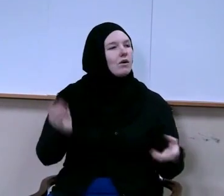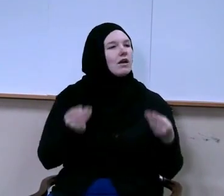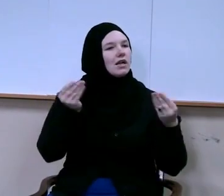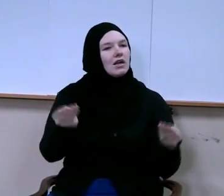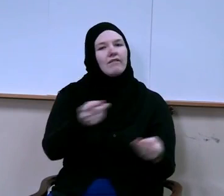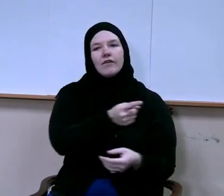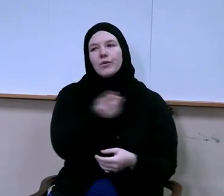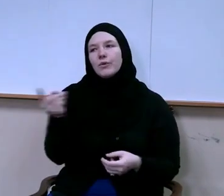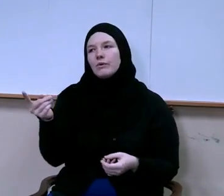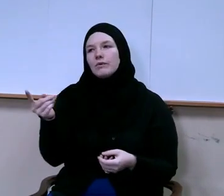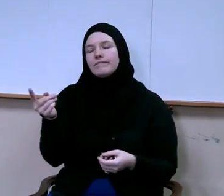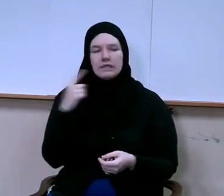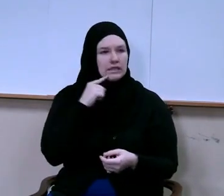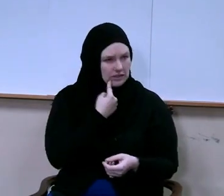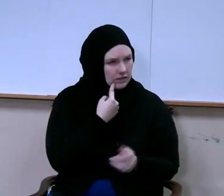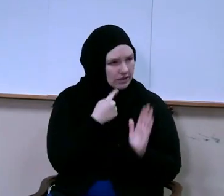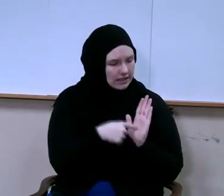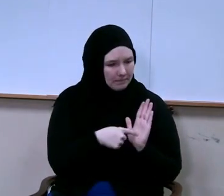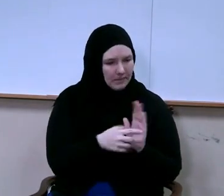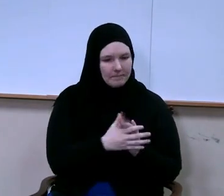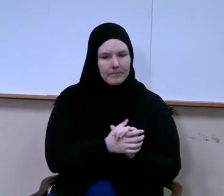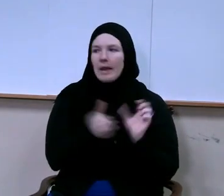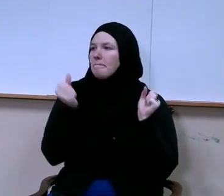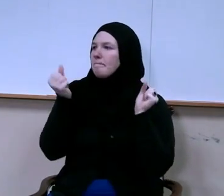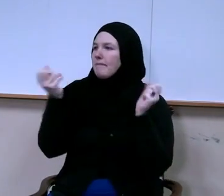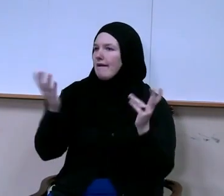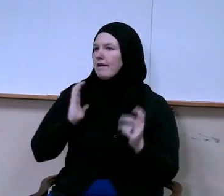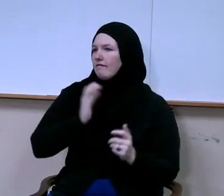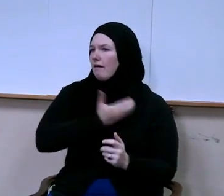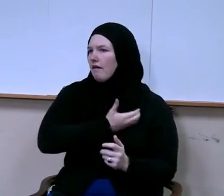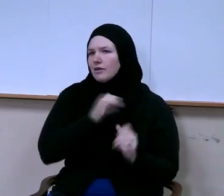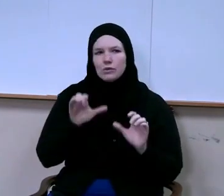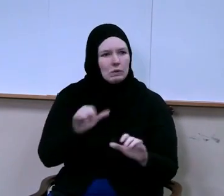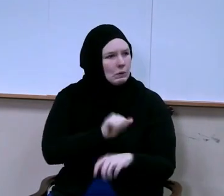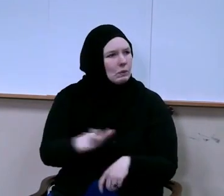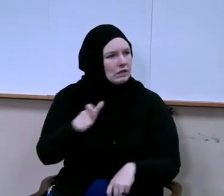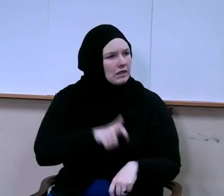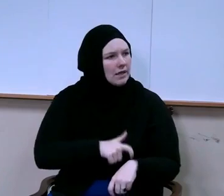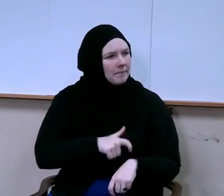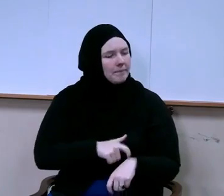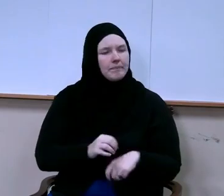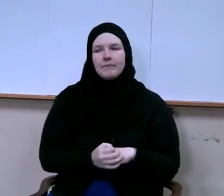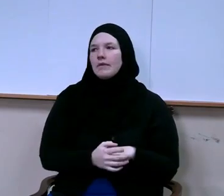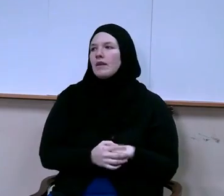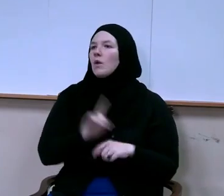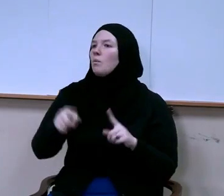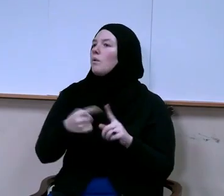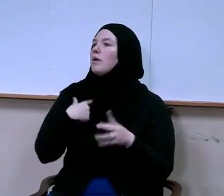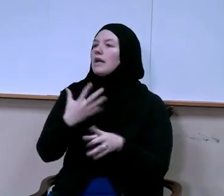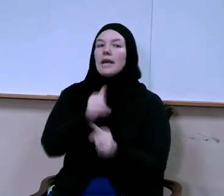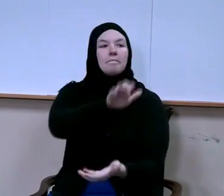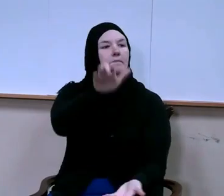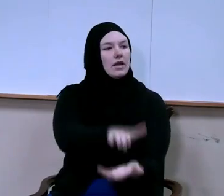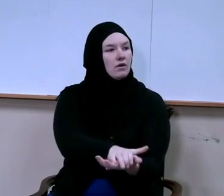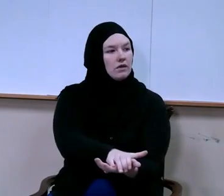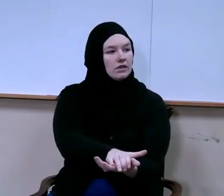I'll give you a very serious example that many of us are engaged in on a daily basis. When we get